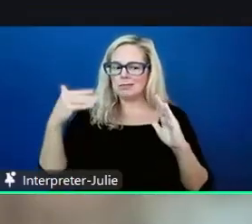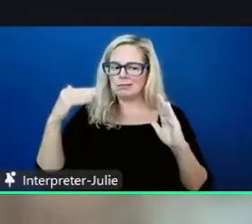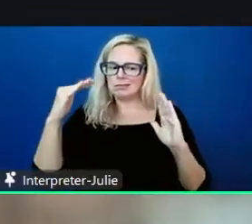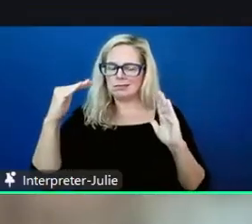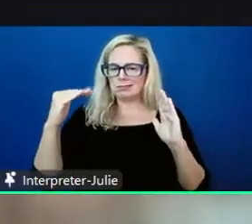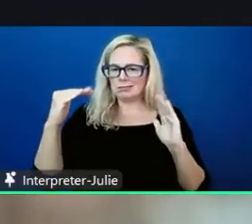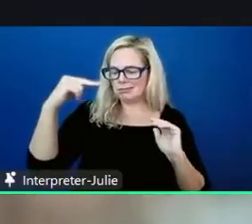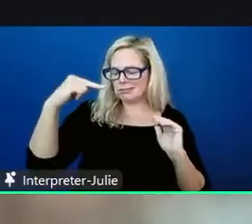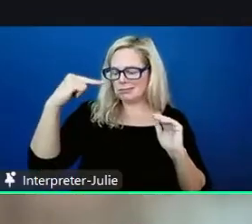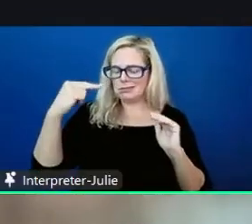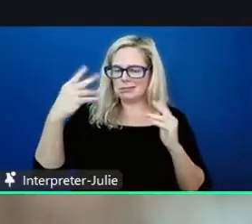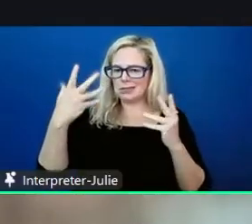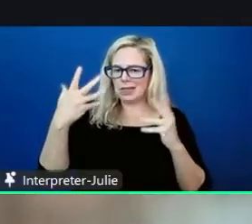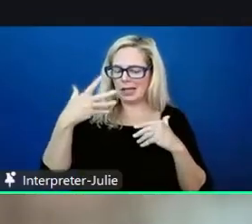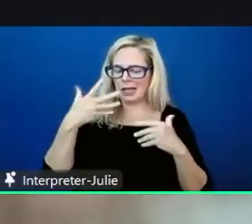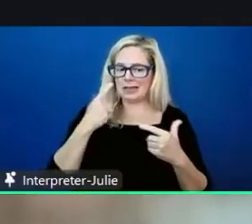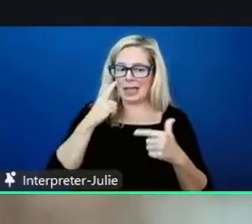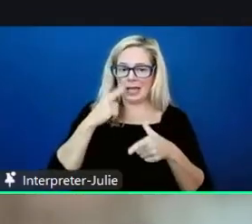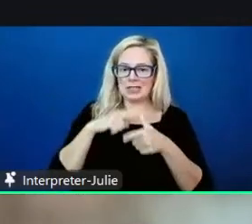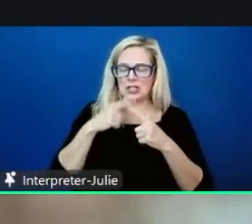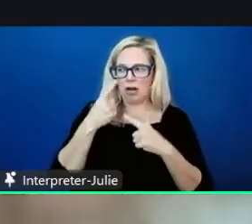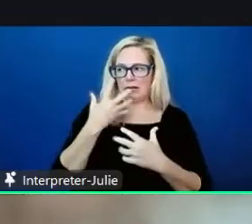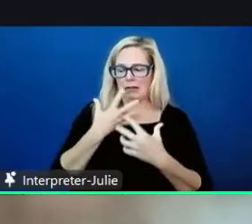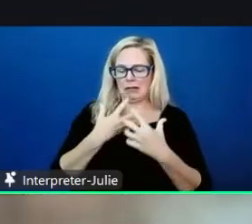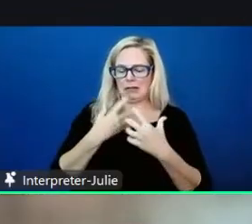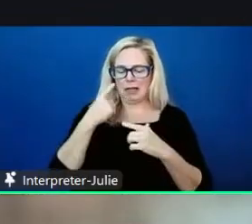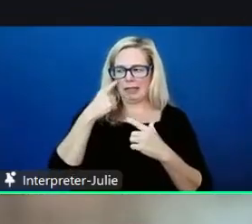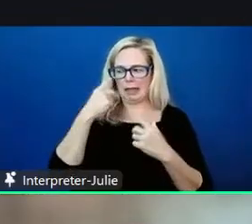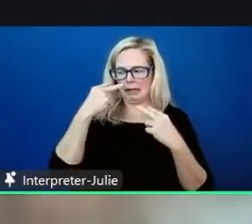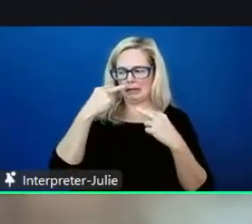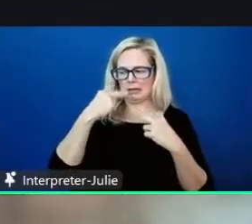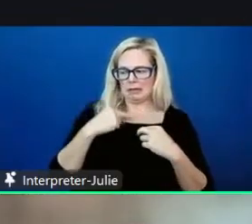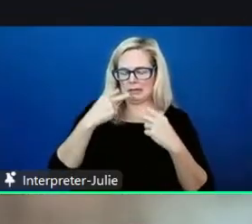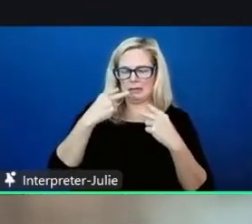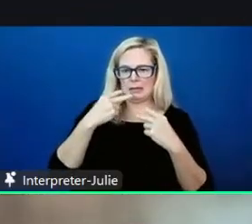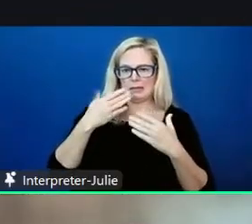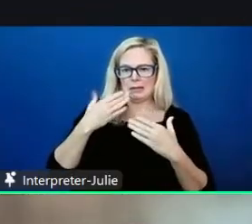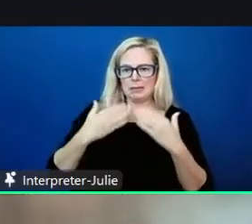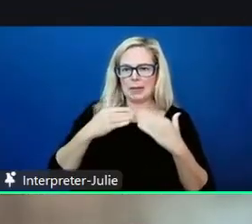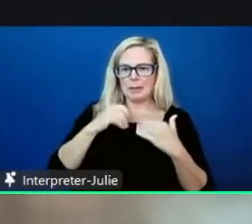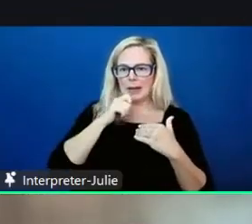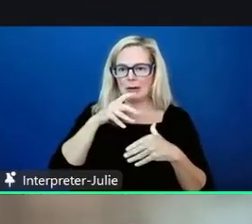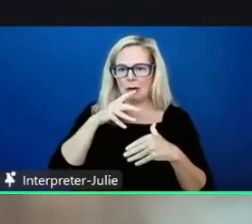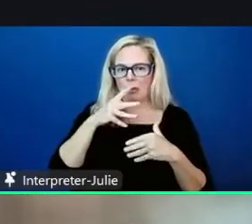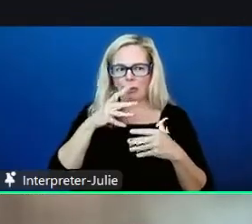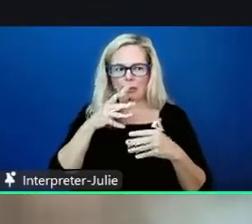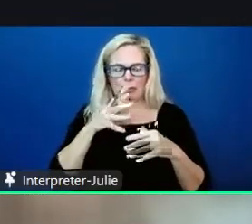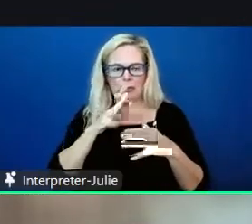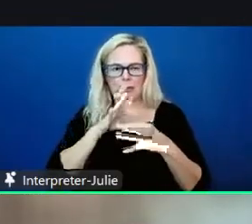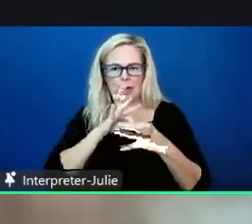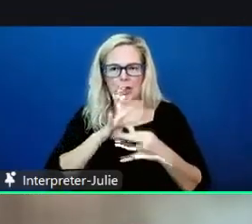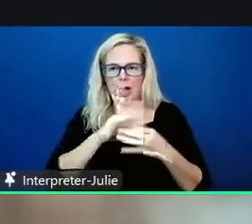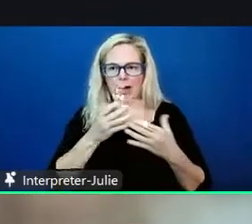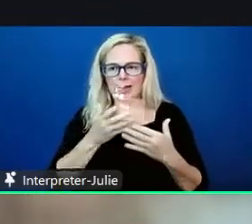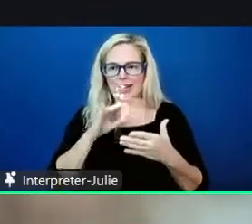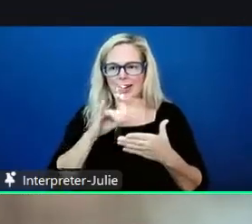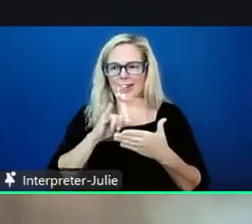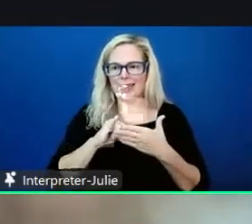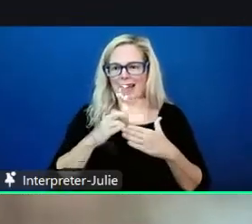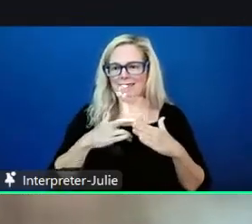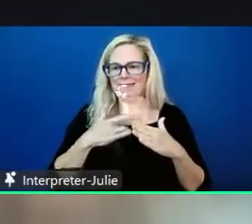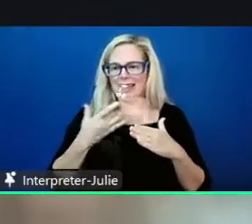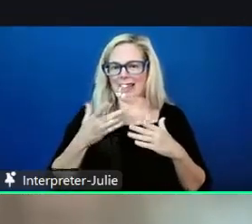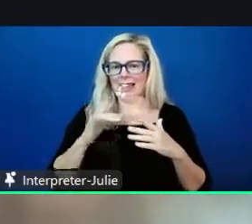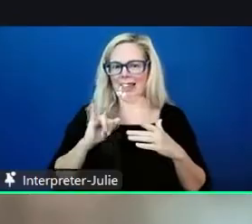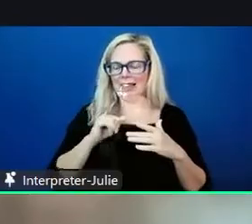think, ooh, maybe I don't belong here. And we already know that imposter syndrome is very large and a large presence in medicine already.